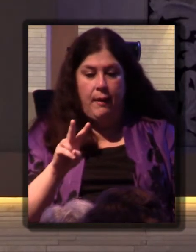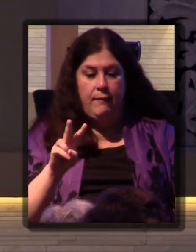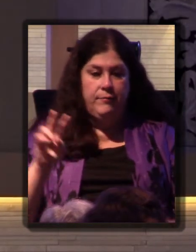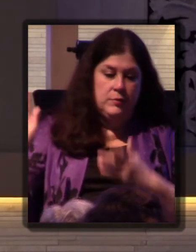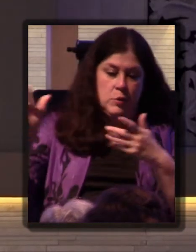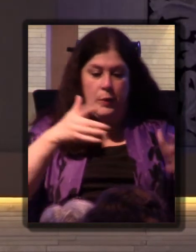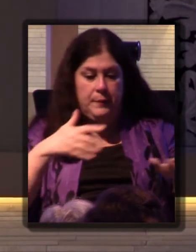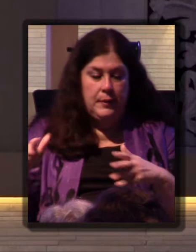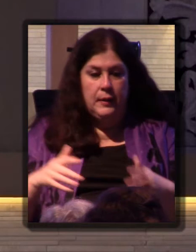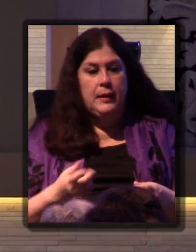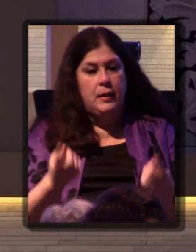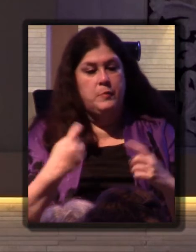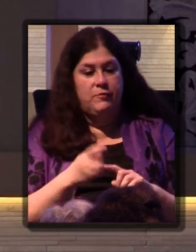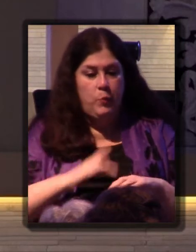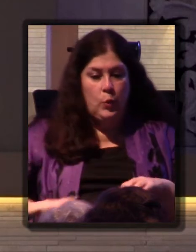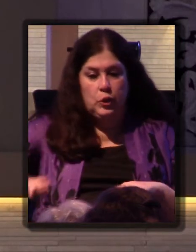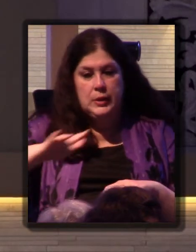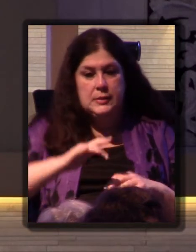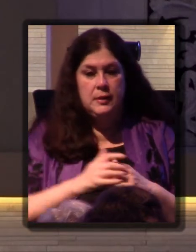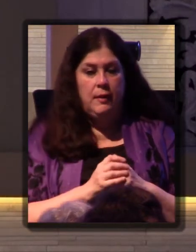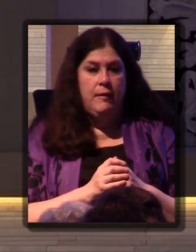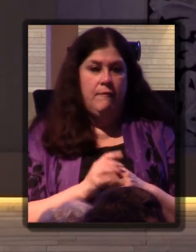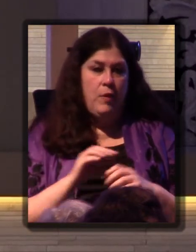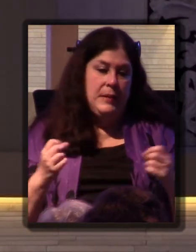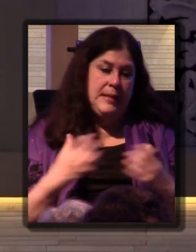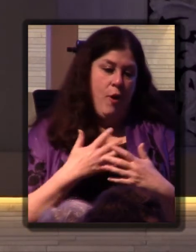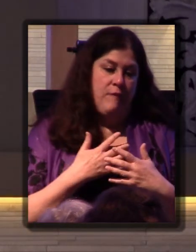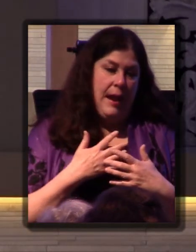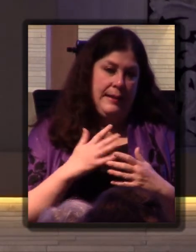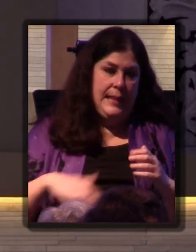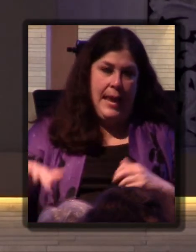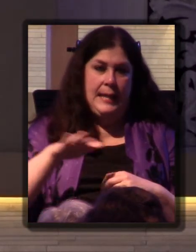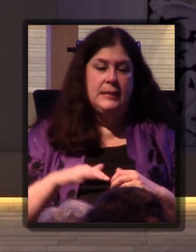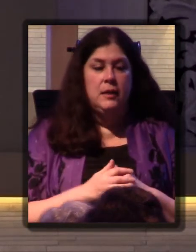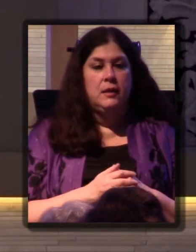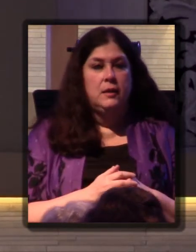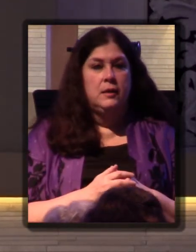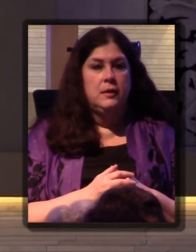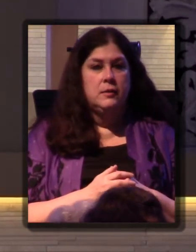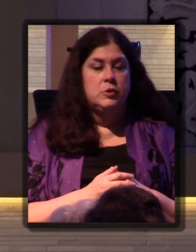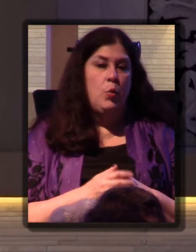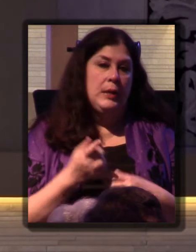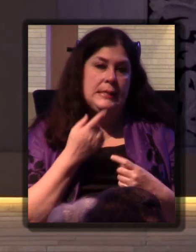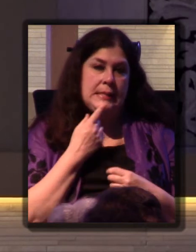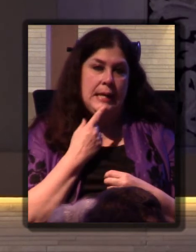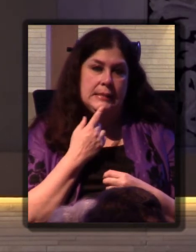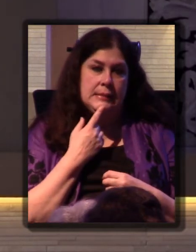Negev sweep on. It comes from the wilderness, from a terrifying land. And so what he's talking about